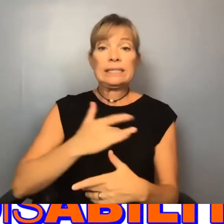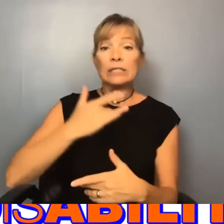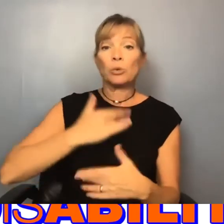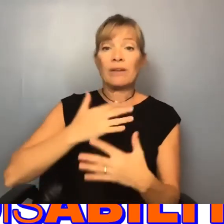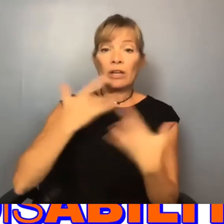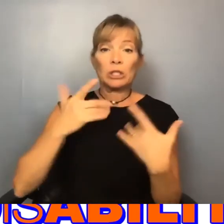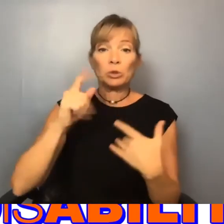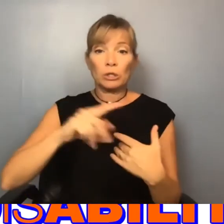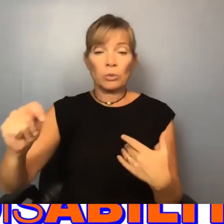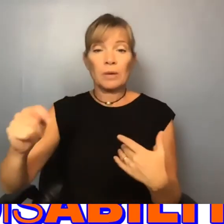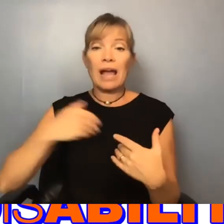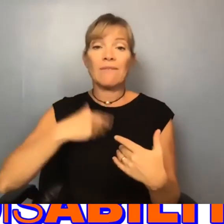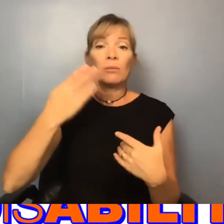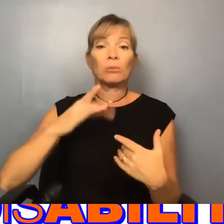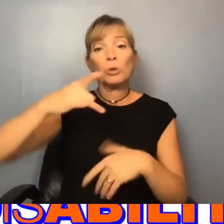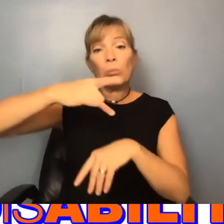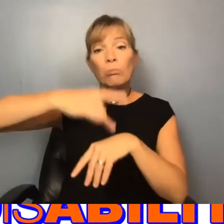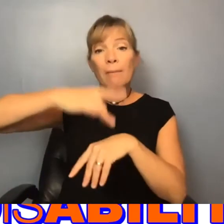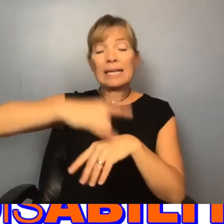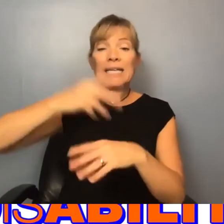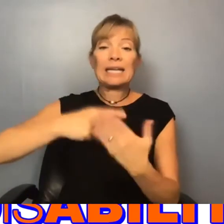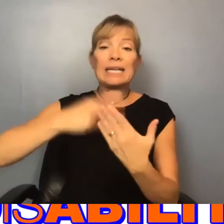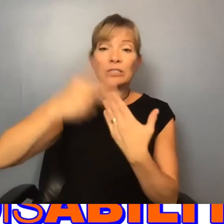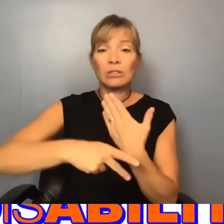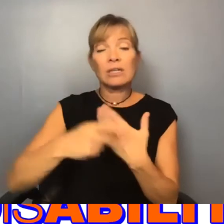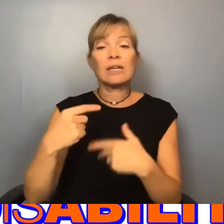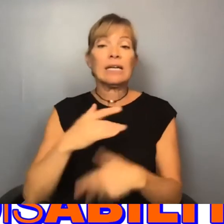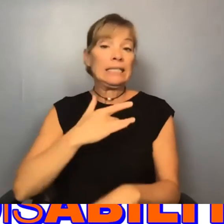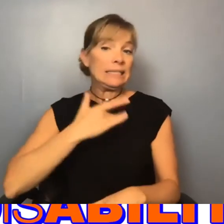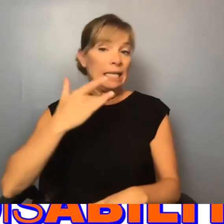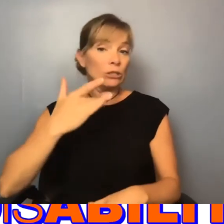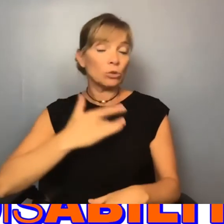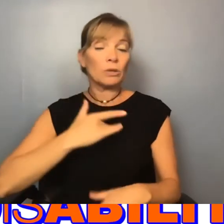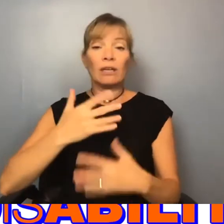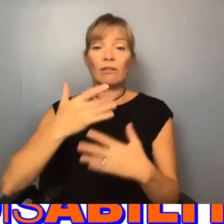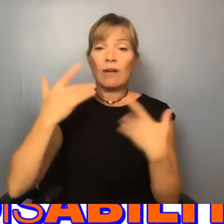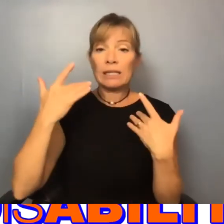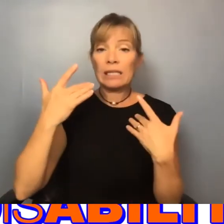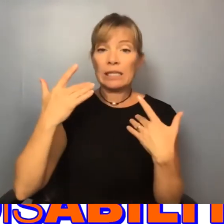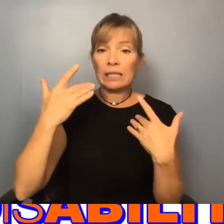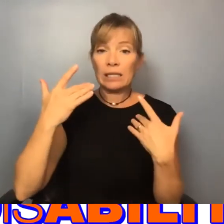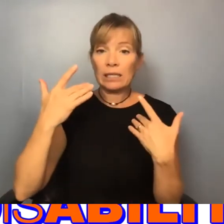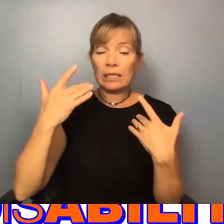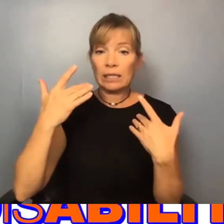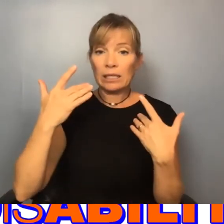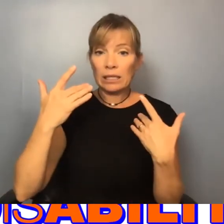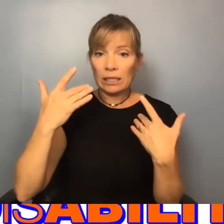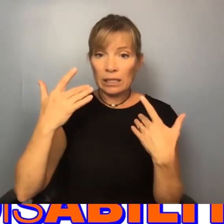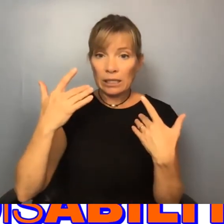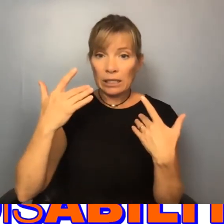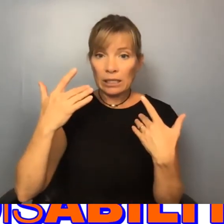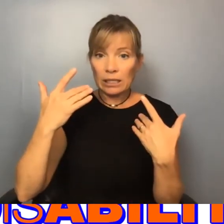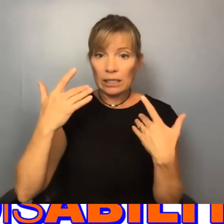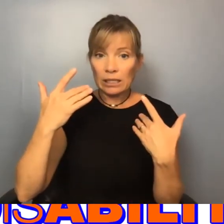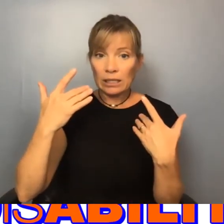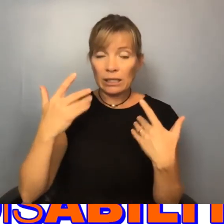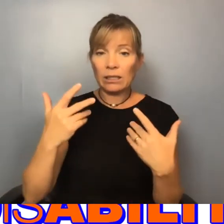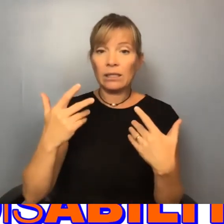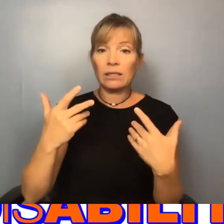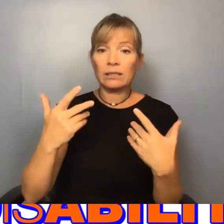and this year we have the blue pumpkin initiative, sensory friendly lighters, sensory friendly